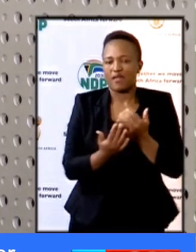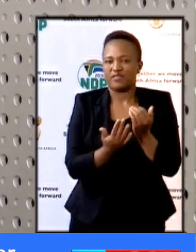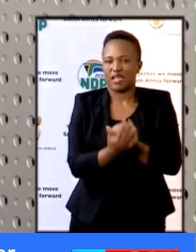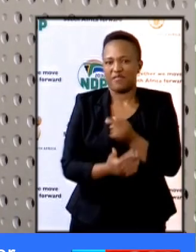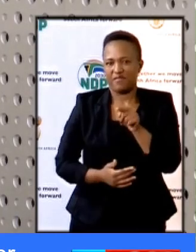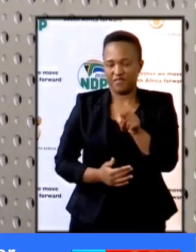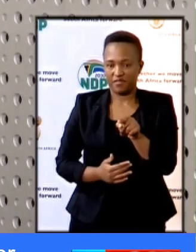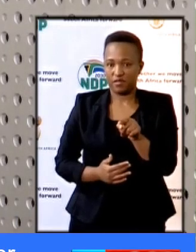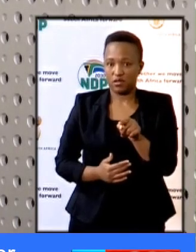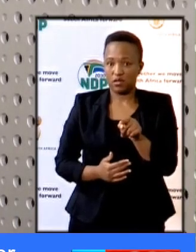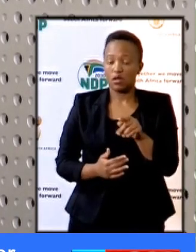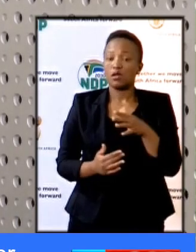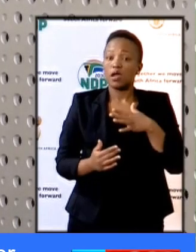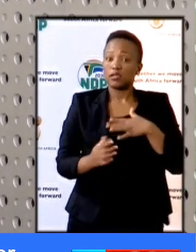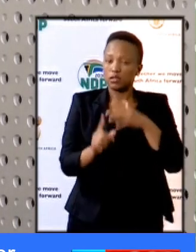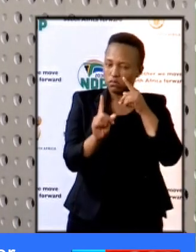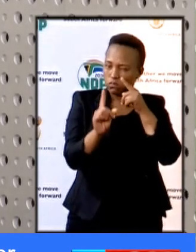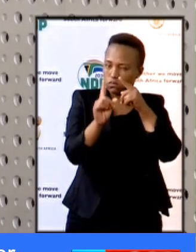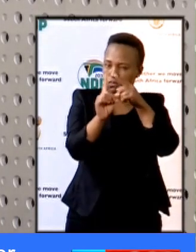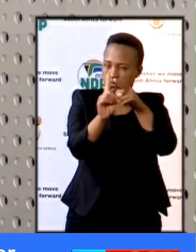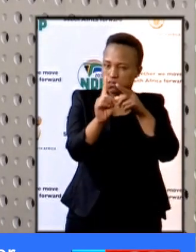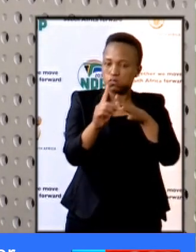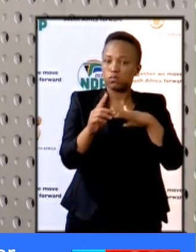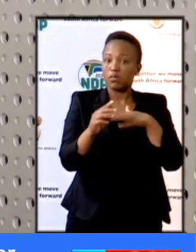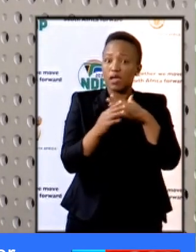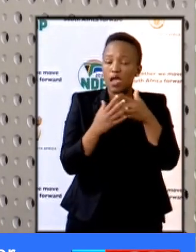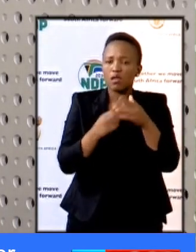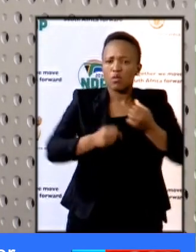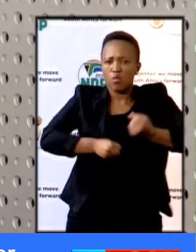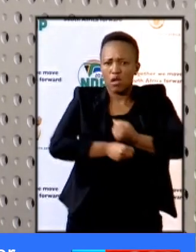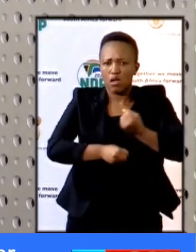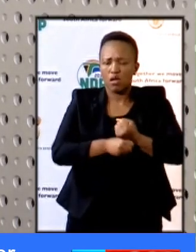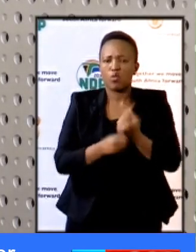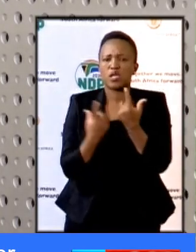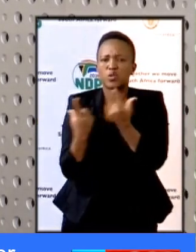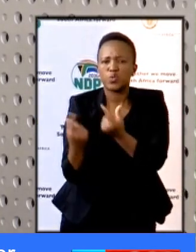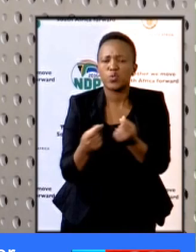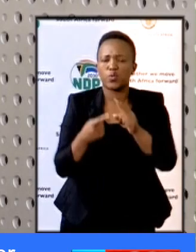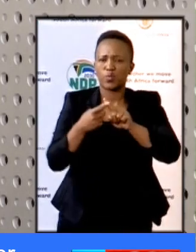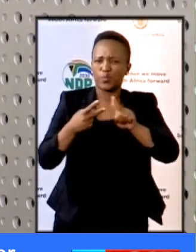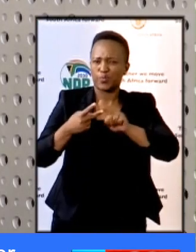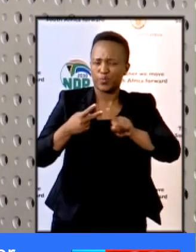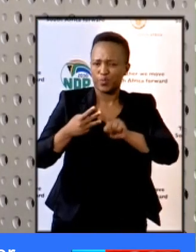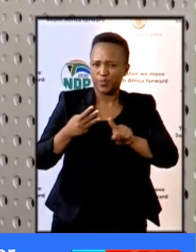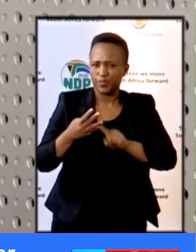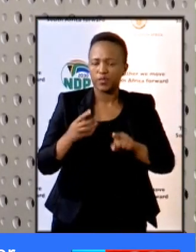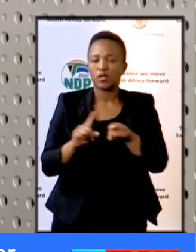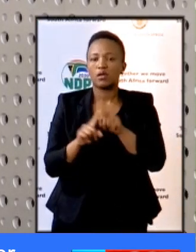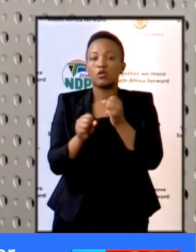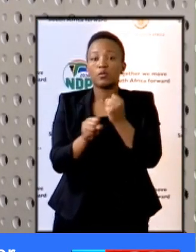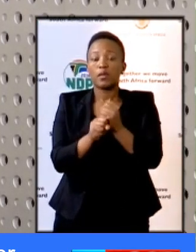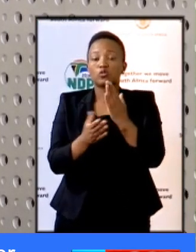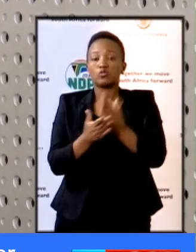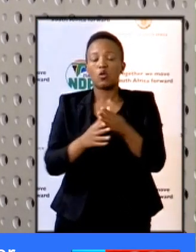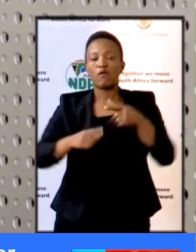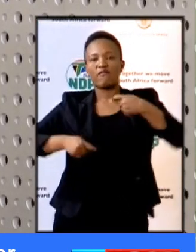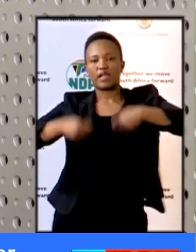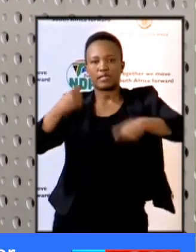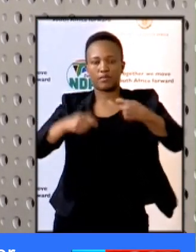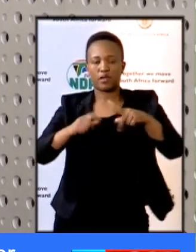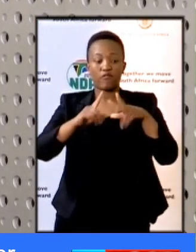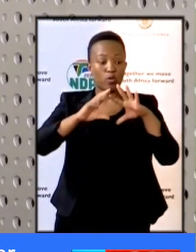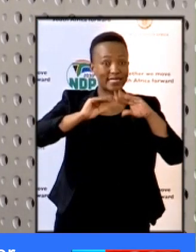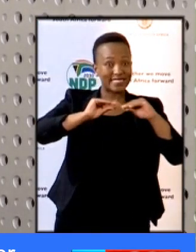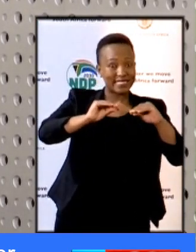Until we reach that point, every effort is now being made to put in place multiple and flexible methods of teaching